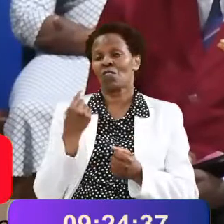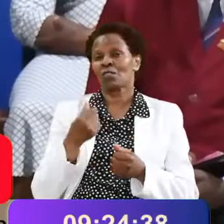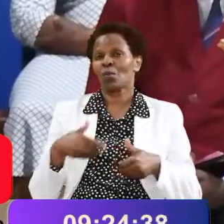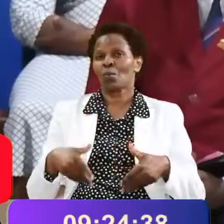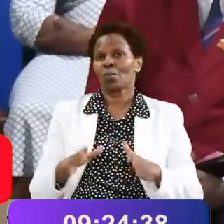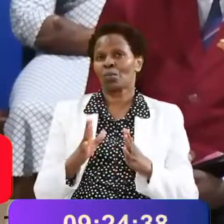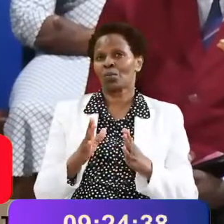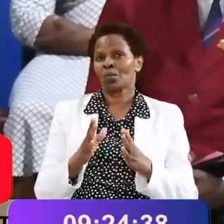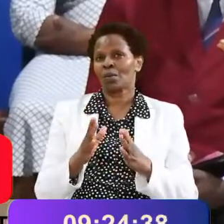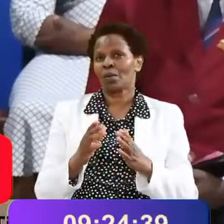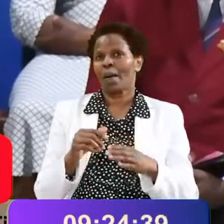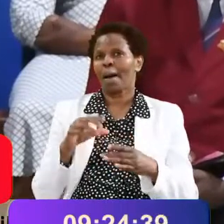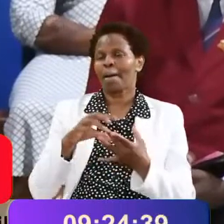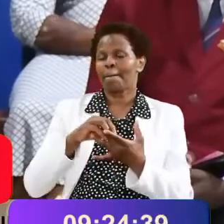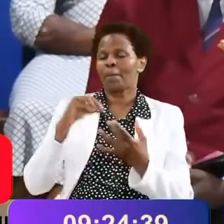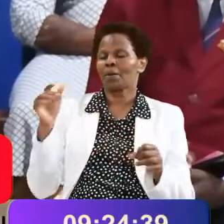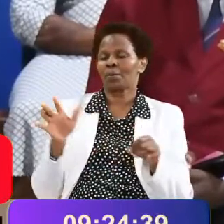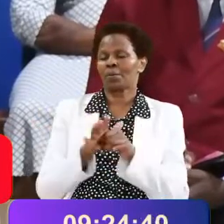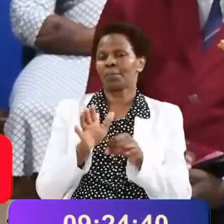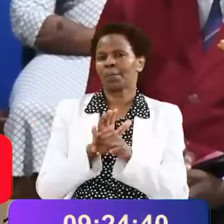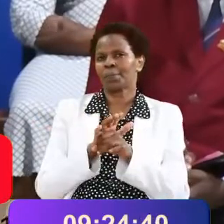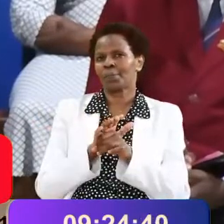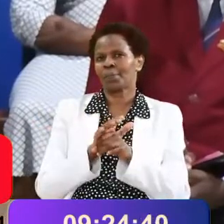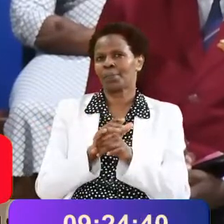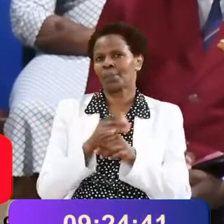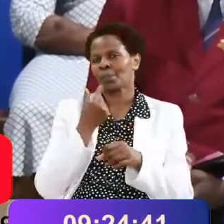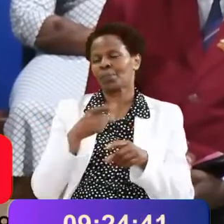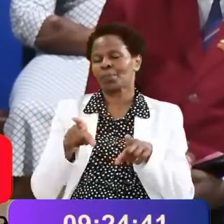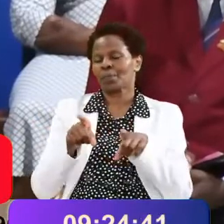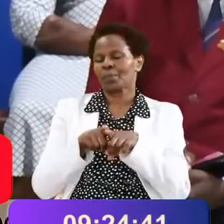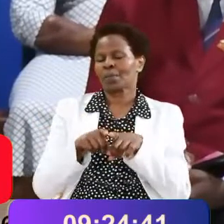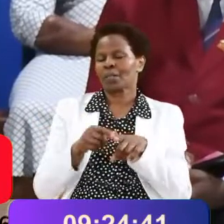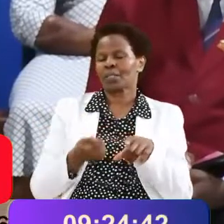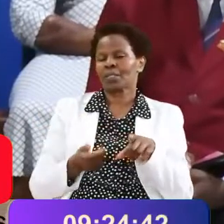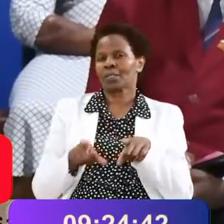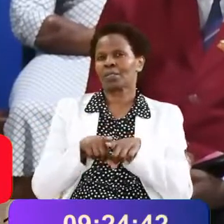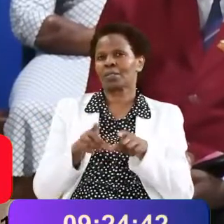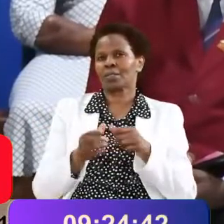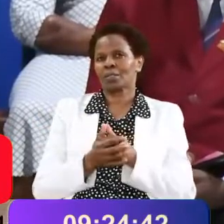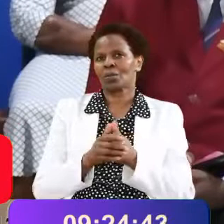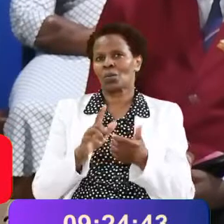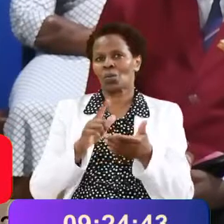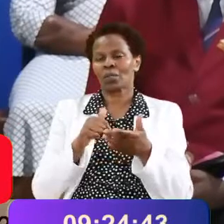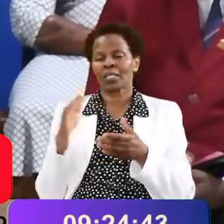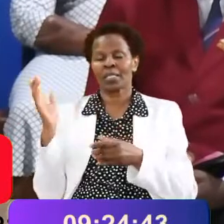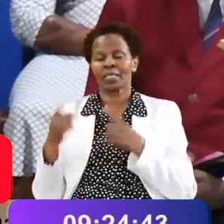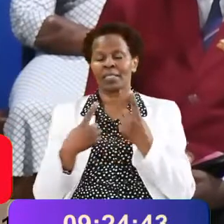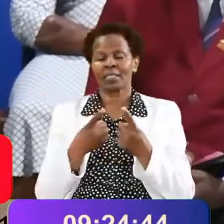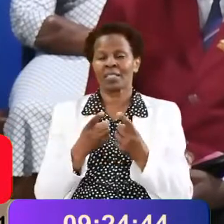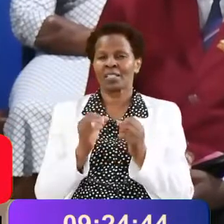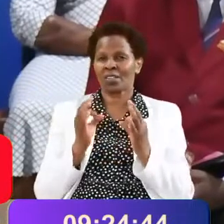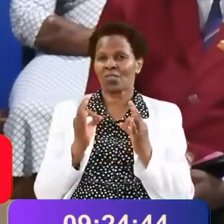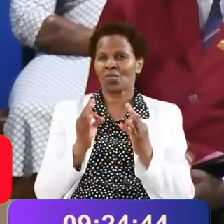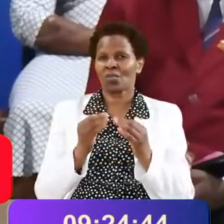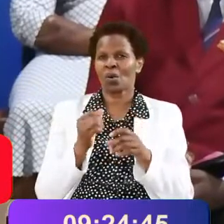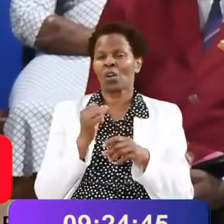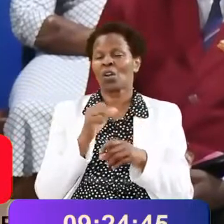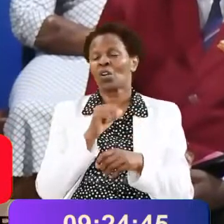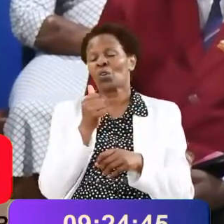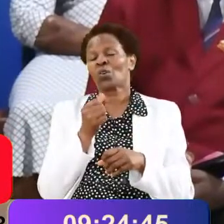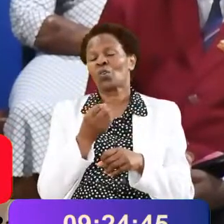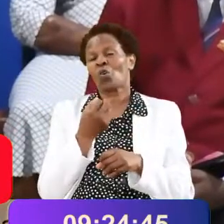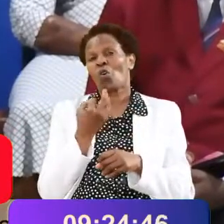many brethren, brothers and sisters. So what we are saying is that if you are not conforming to the world, then